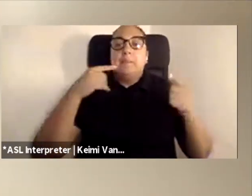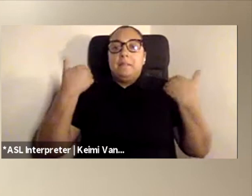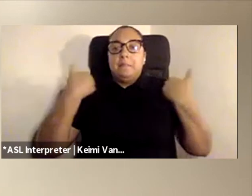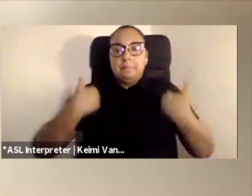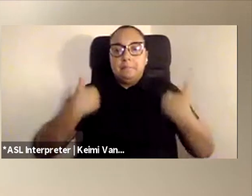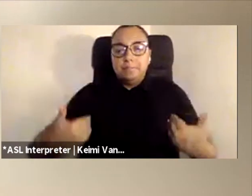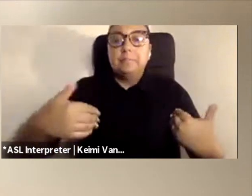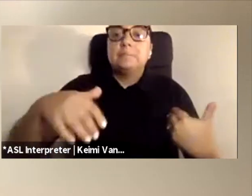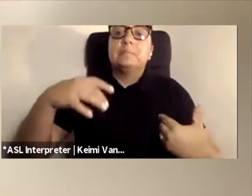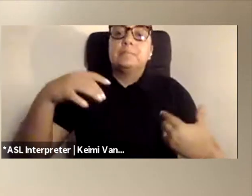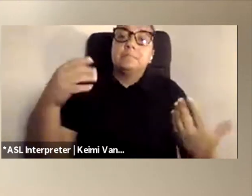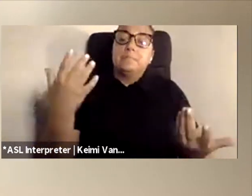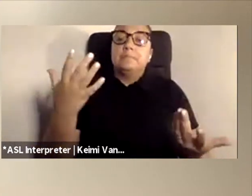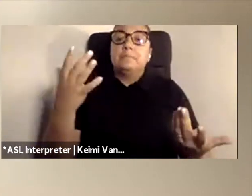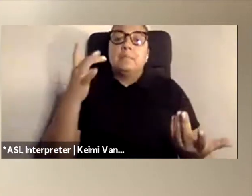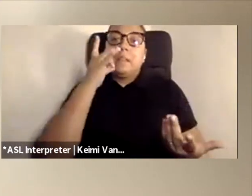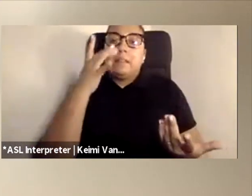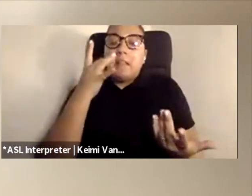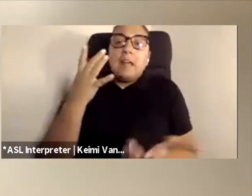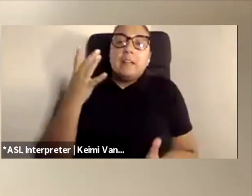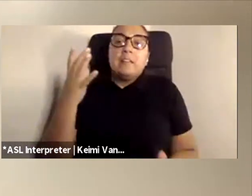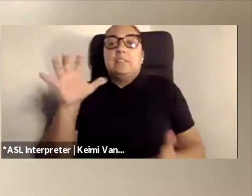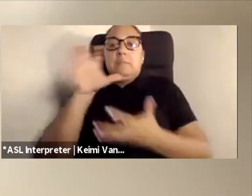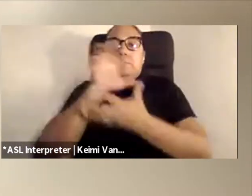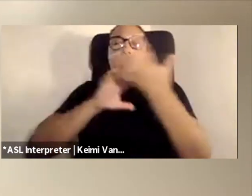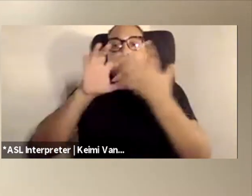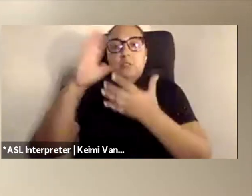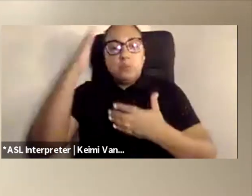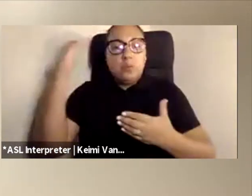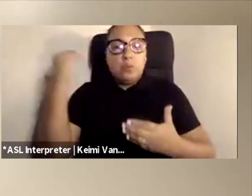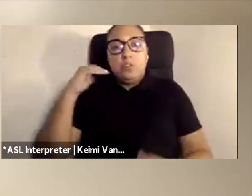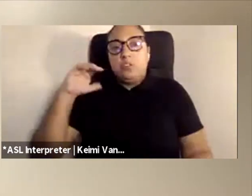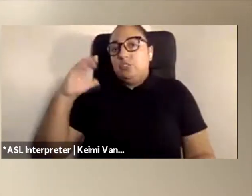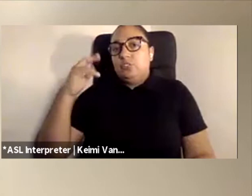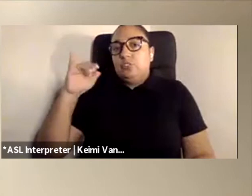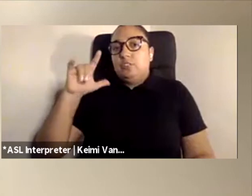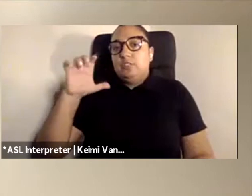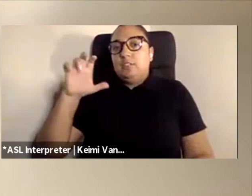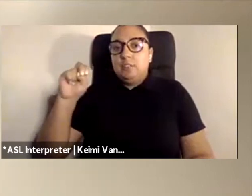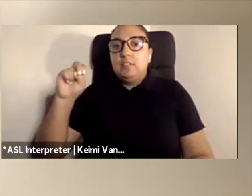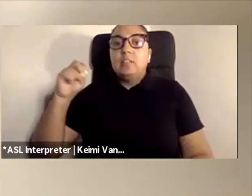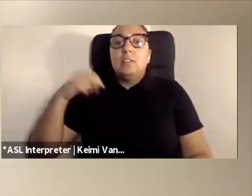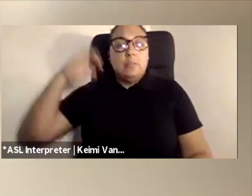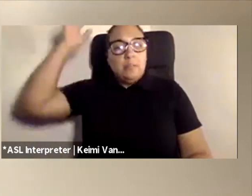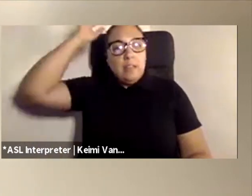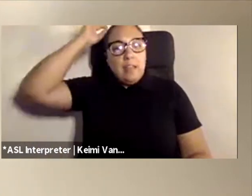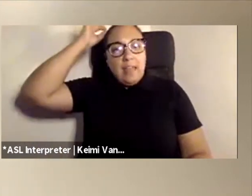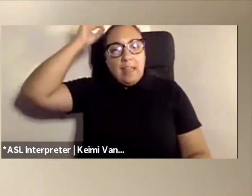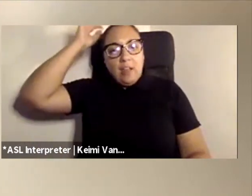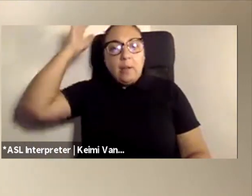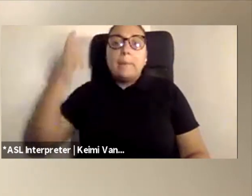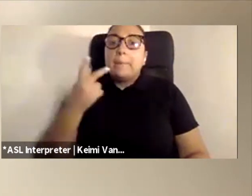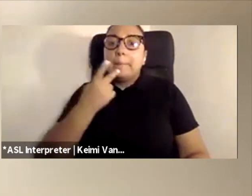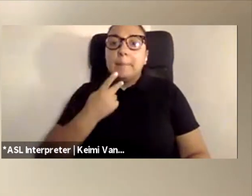Chilean non-disabled woman, a cis woman with baby pink wavy hair with my dark black roots peeking